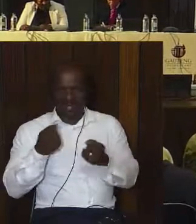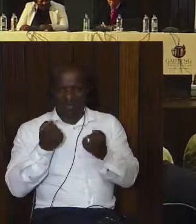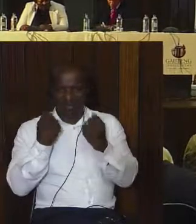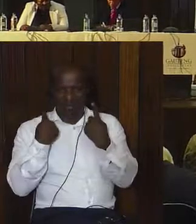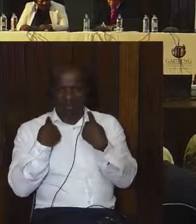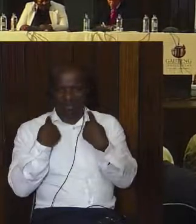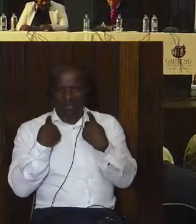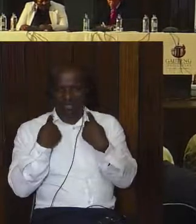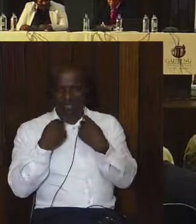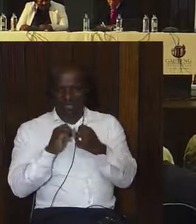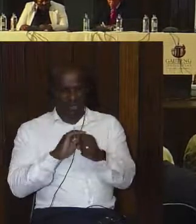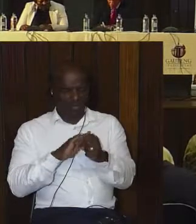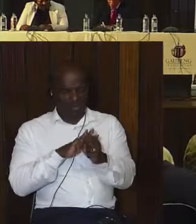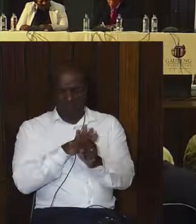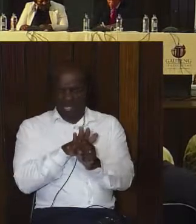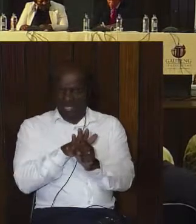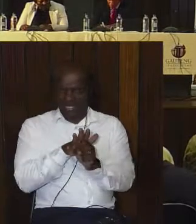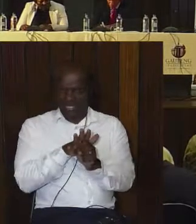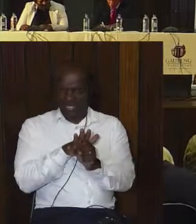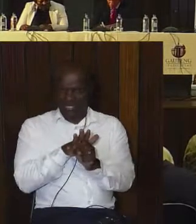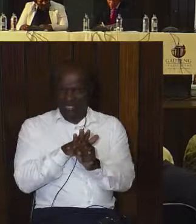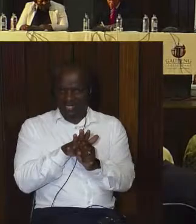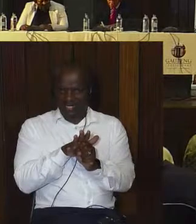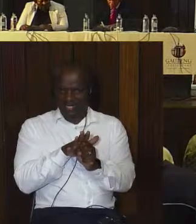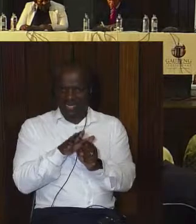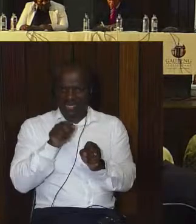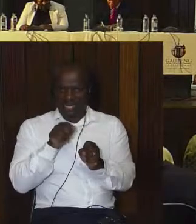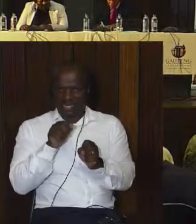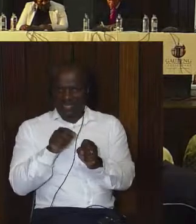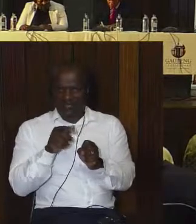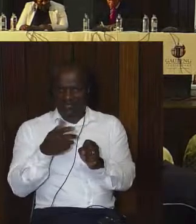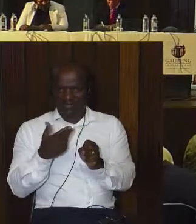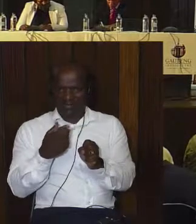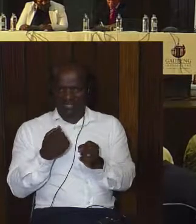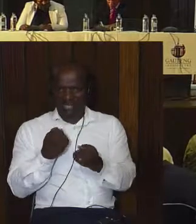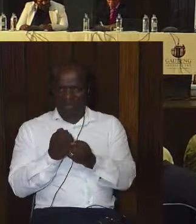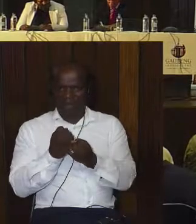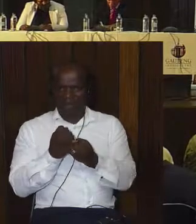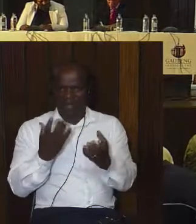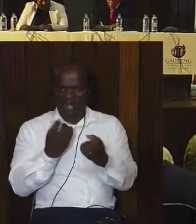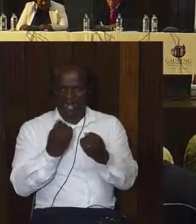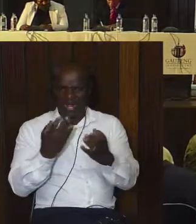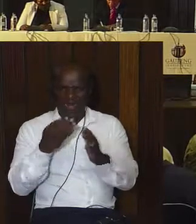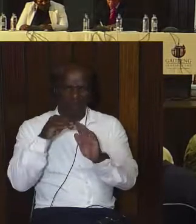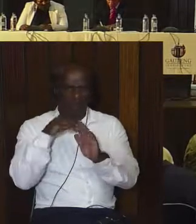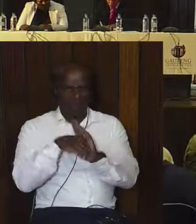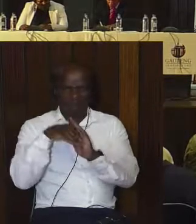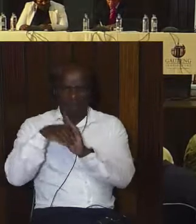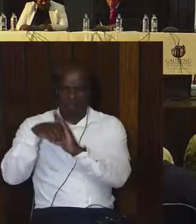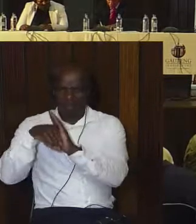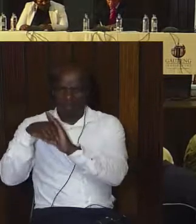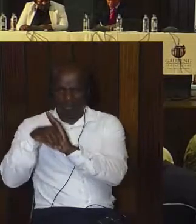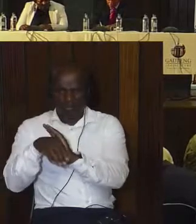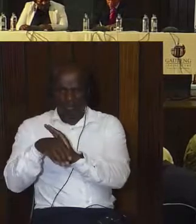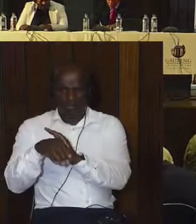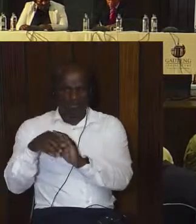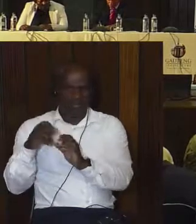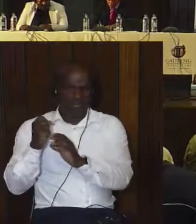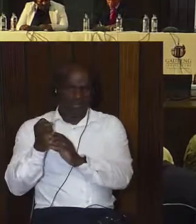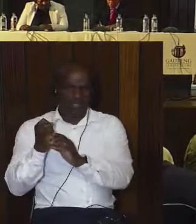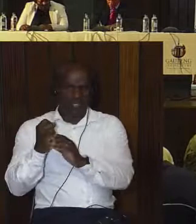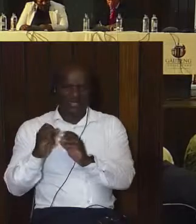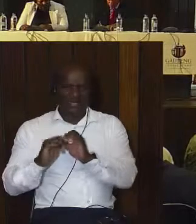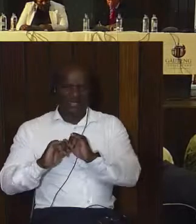the impact of COVID has affected us far longer than the